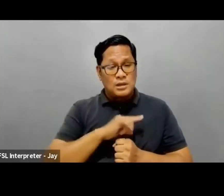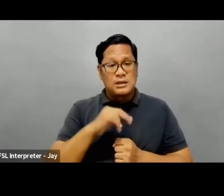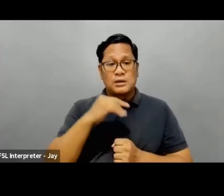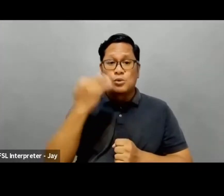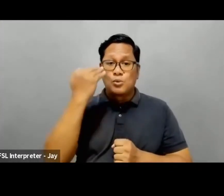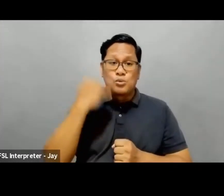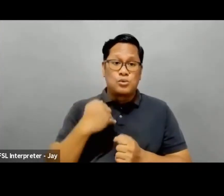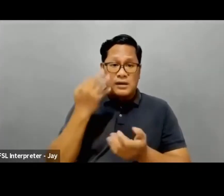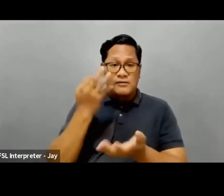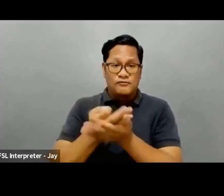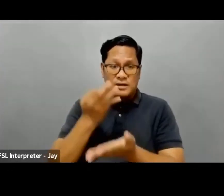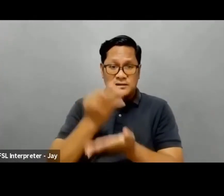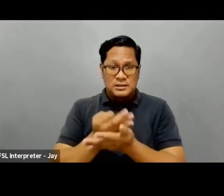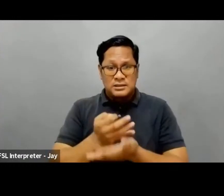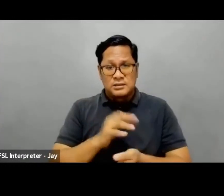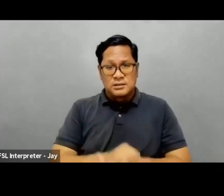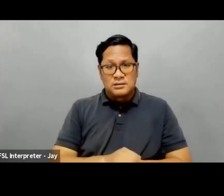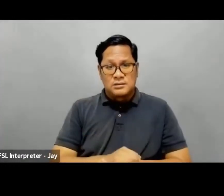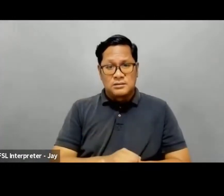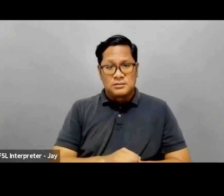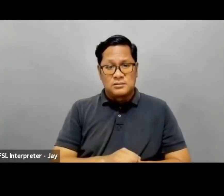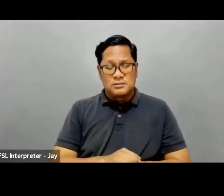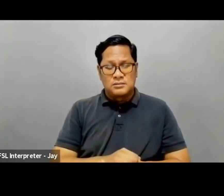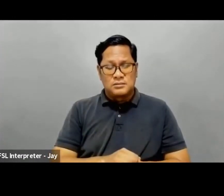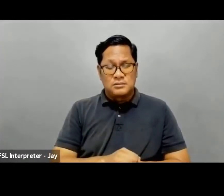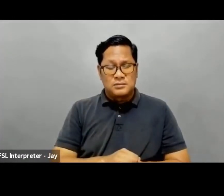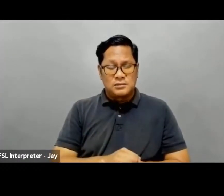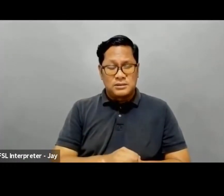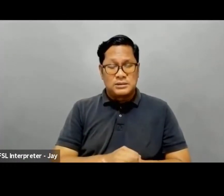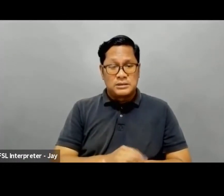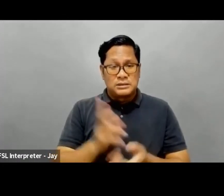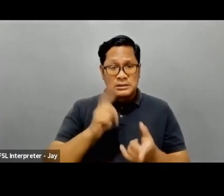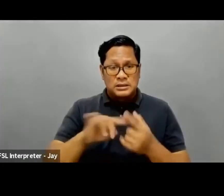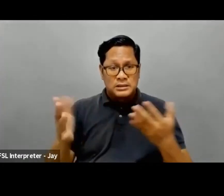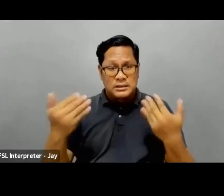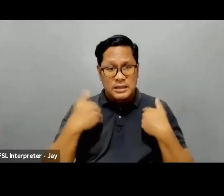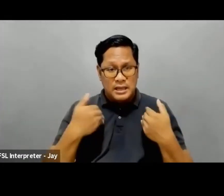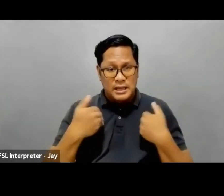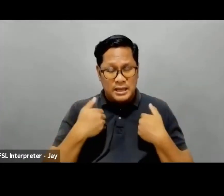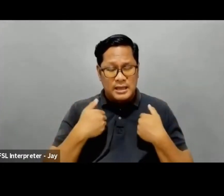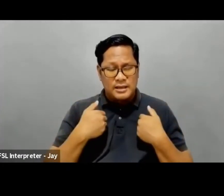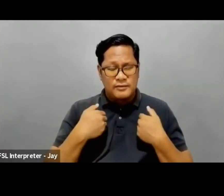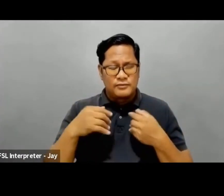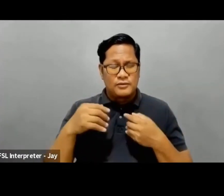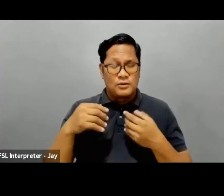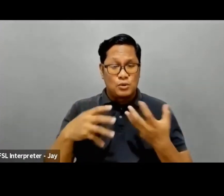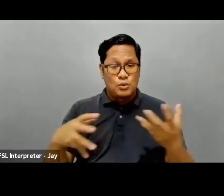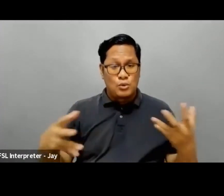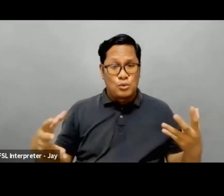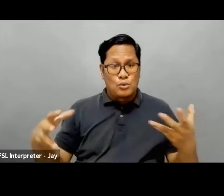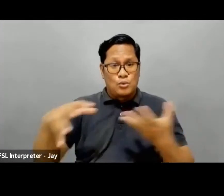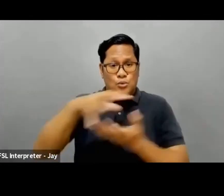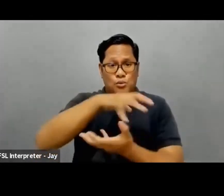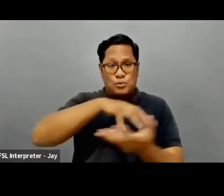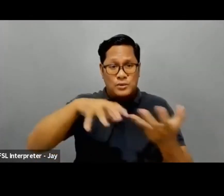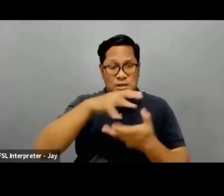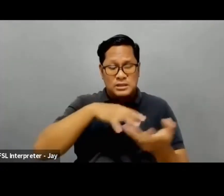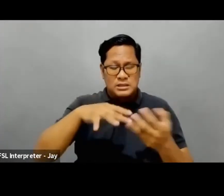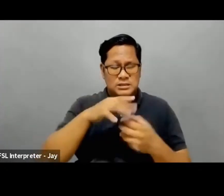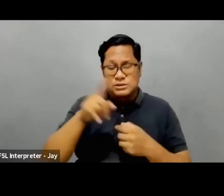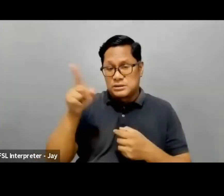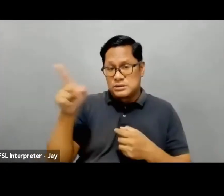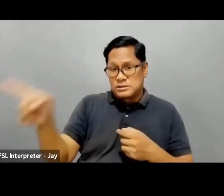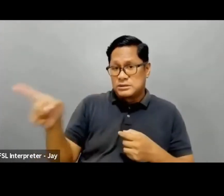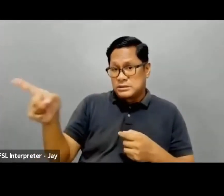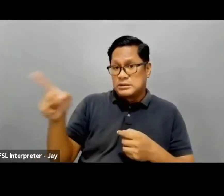No? Why are we being underfunded nga? Tapos may combination dito, can we defund military